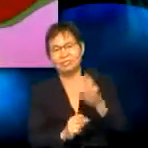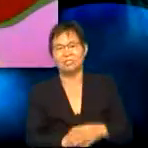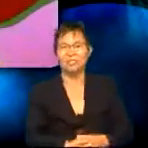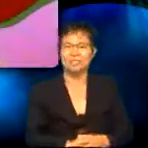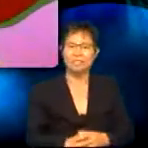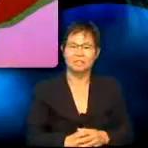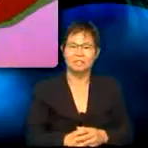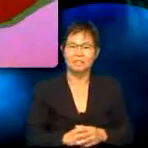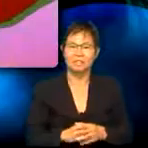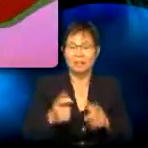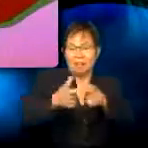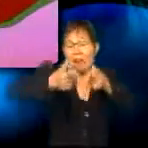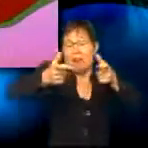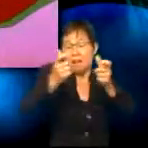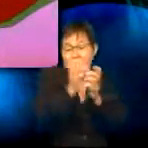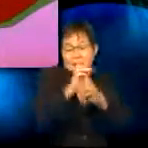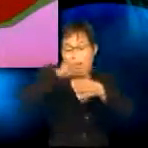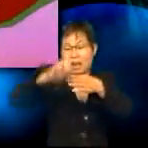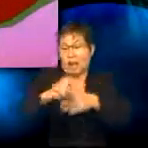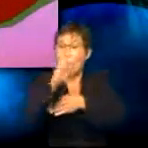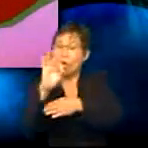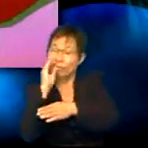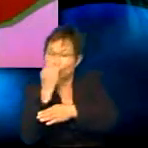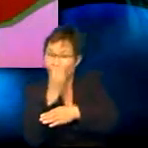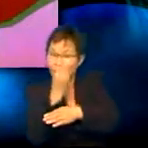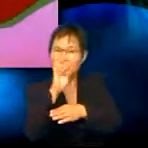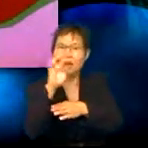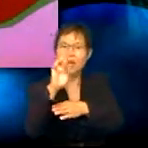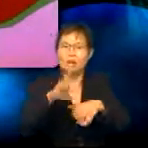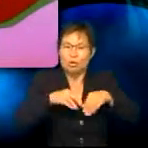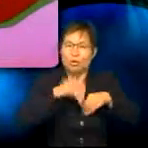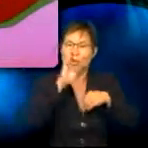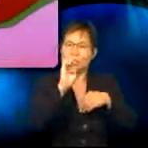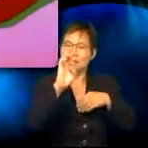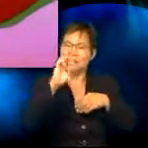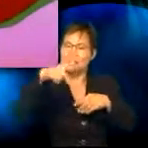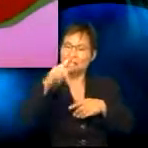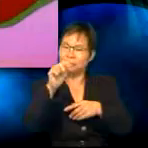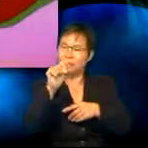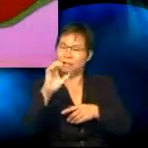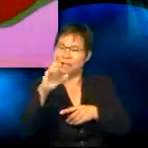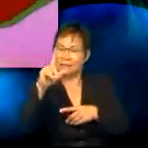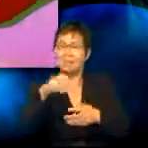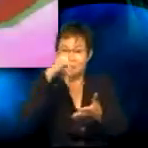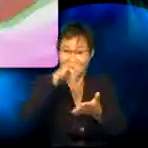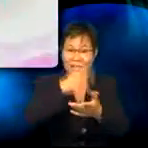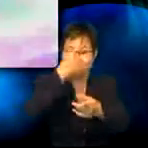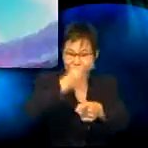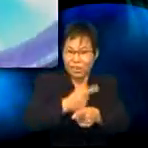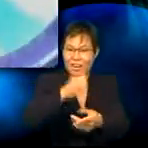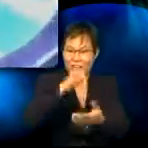The enlarged end of the flower is the receptacle. Yes, that's this one right